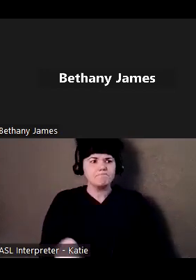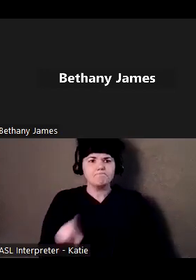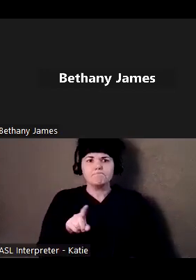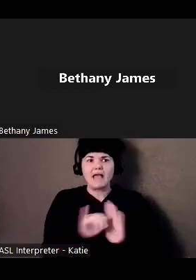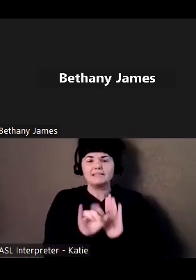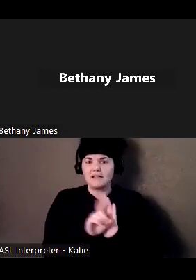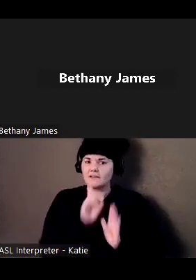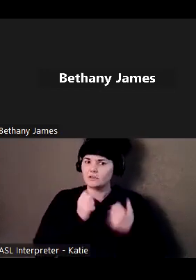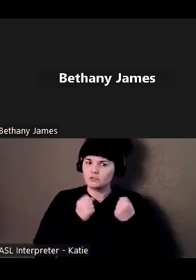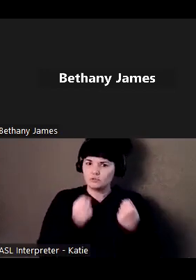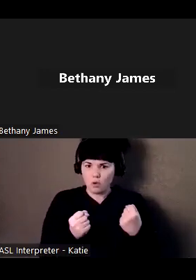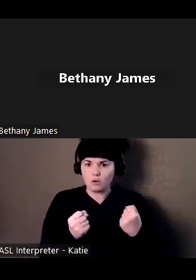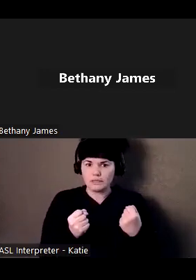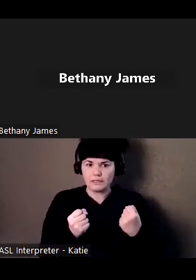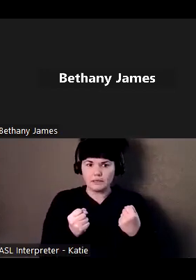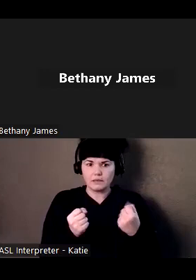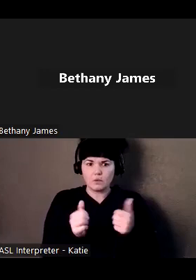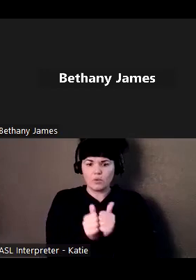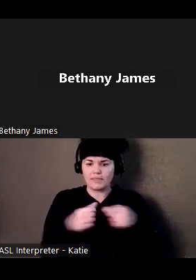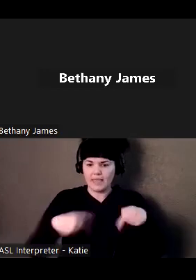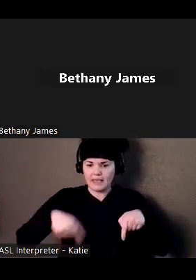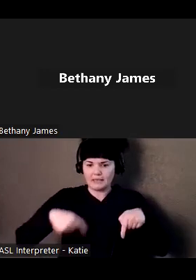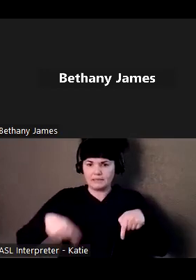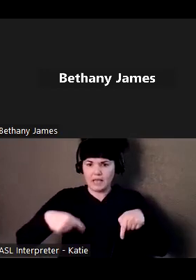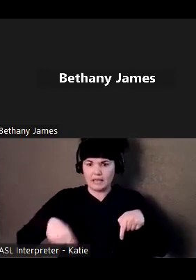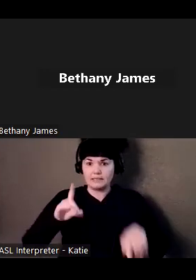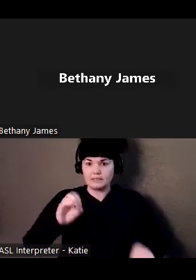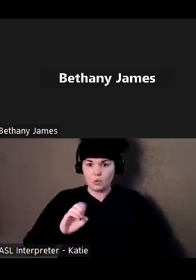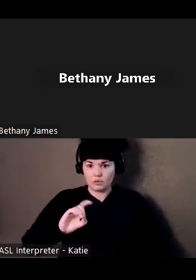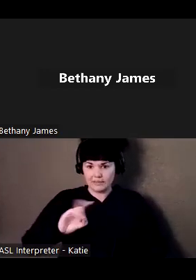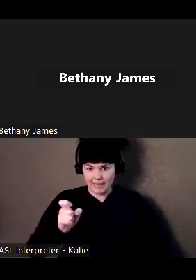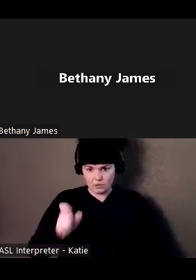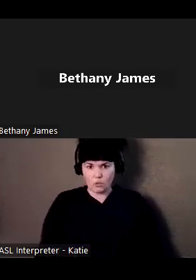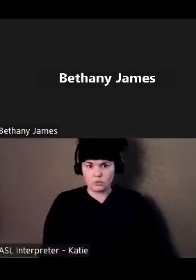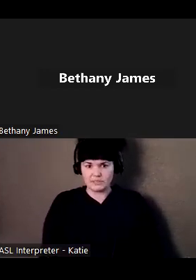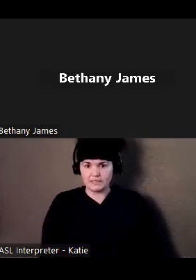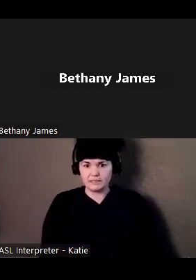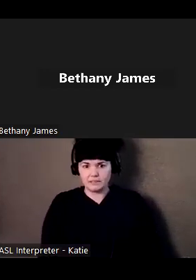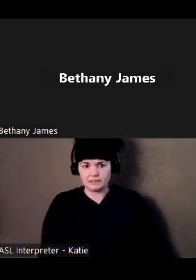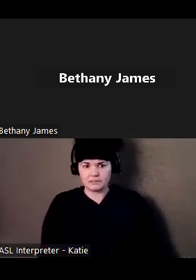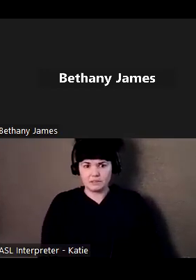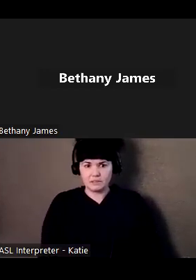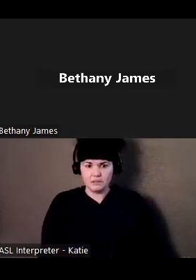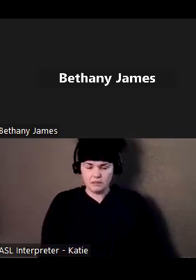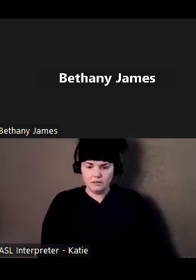identify very strongly with an anxiety disorder diagnosis to a point of making it part of